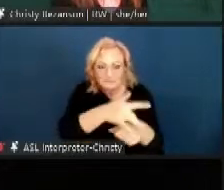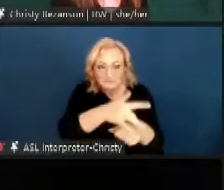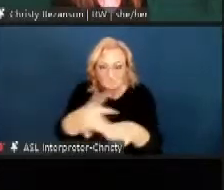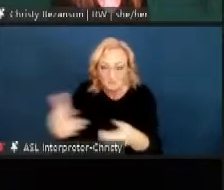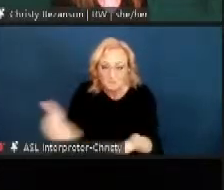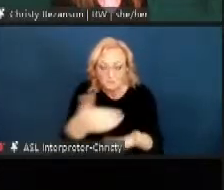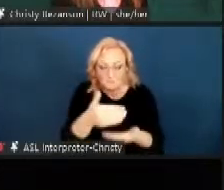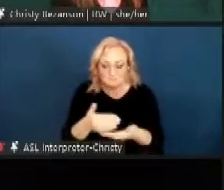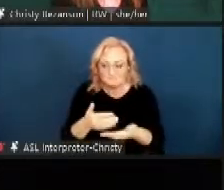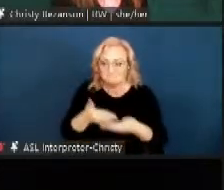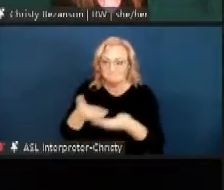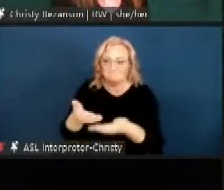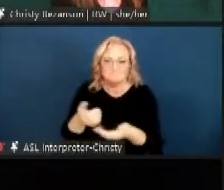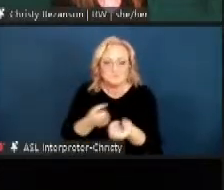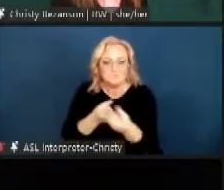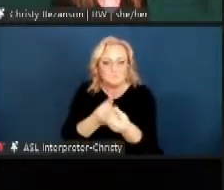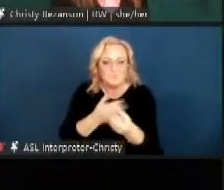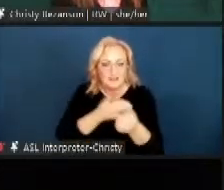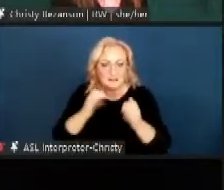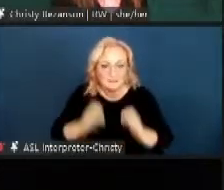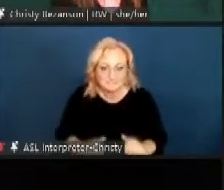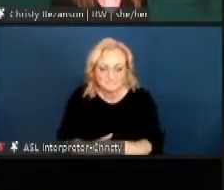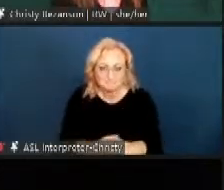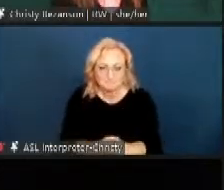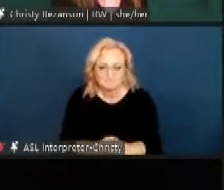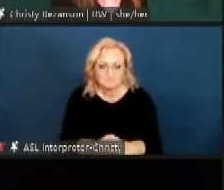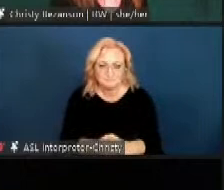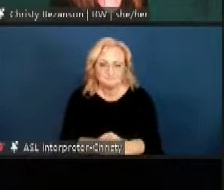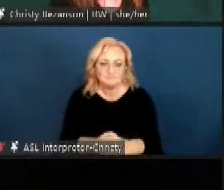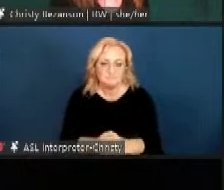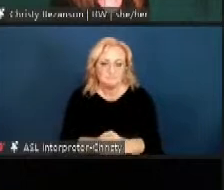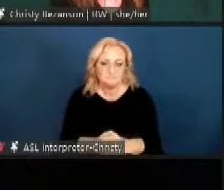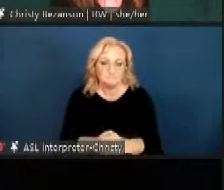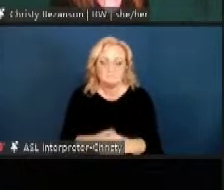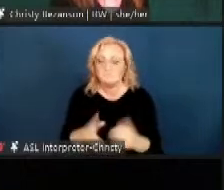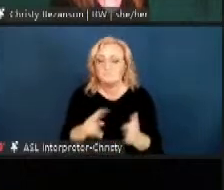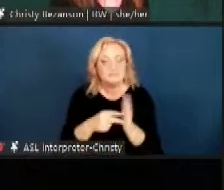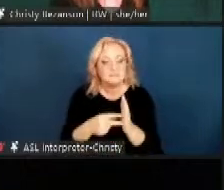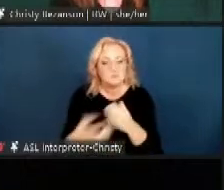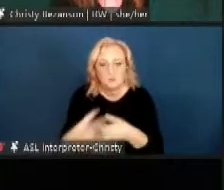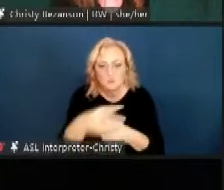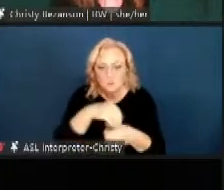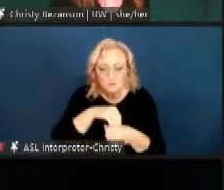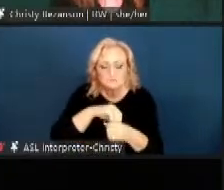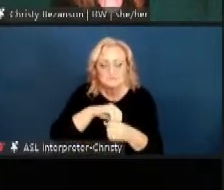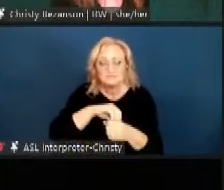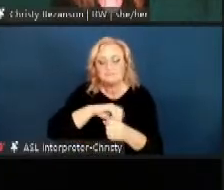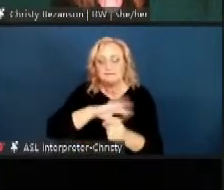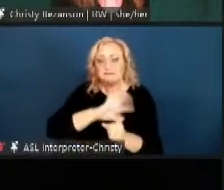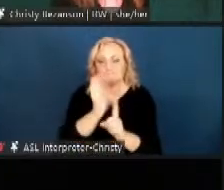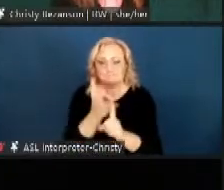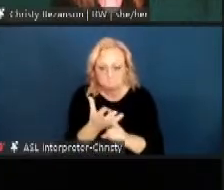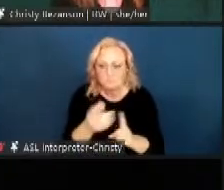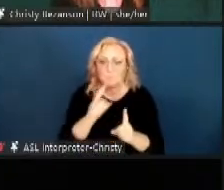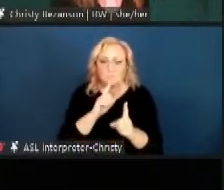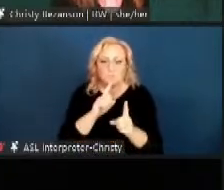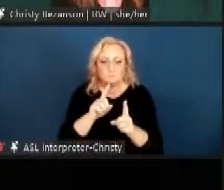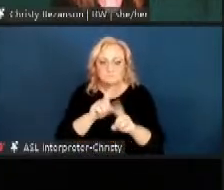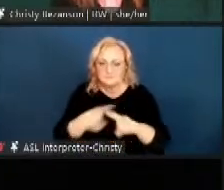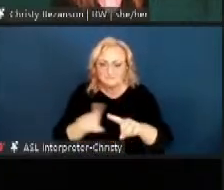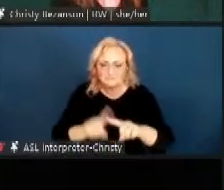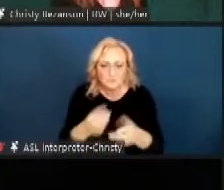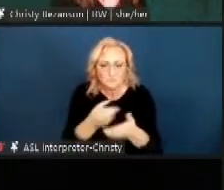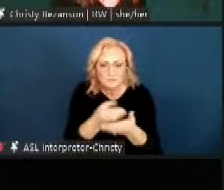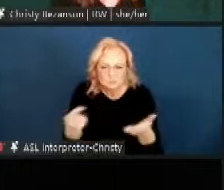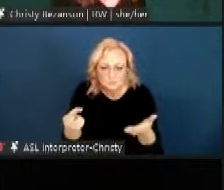the better I can help my clients. Really, this means all-inclusive wraparound resources for individuals suffering from a